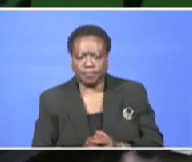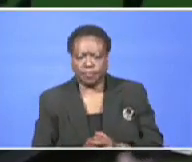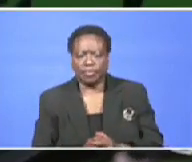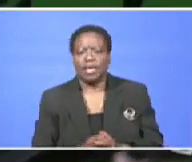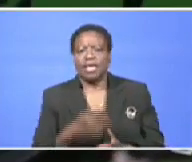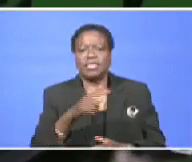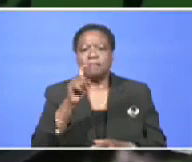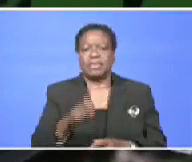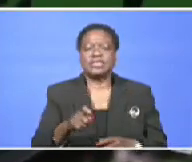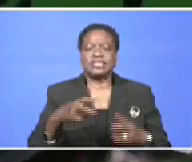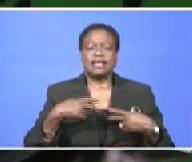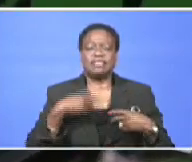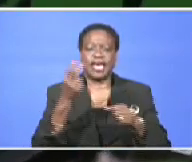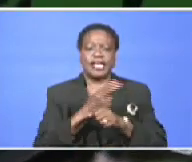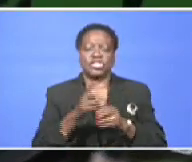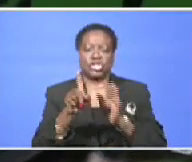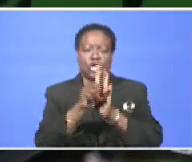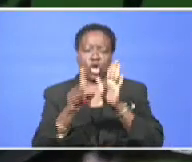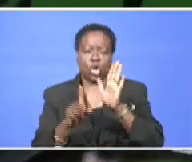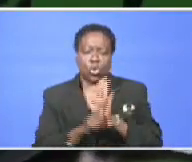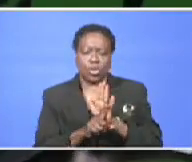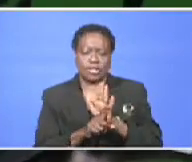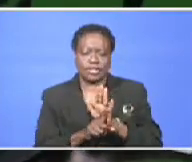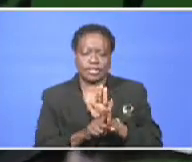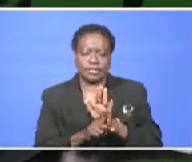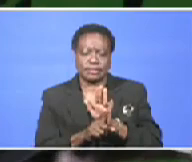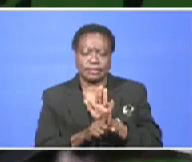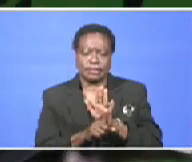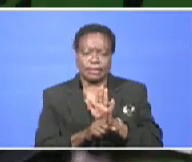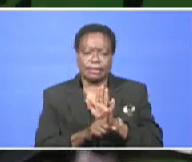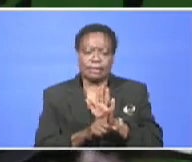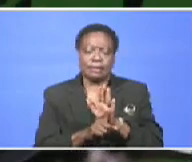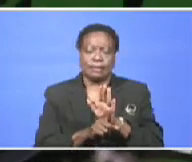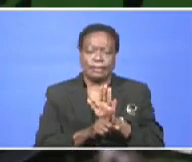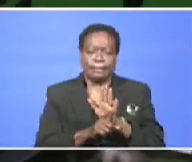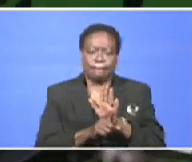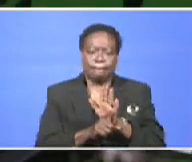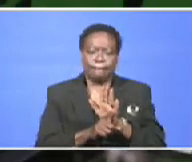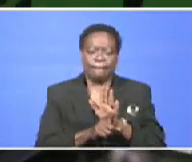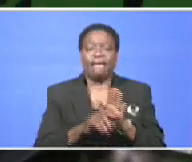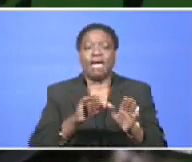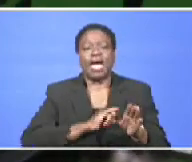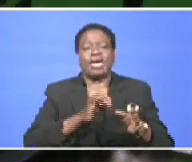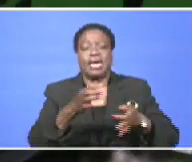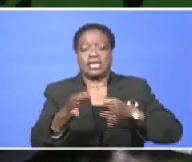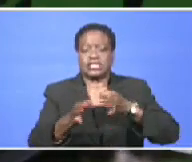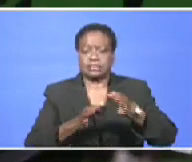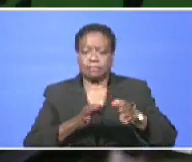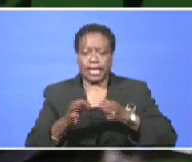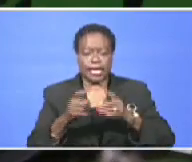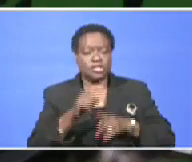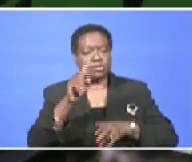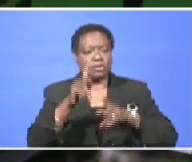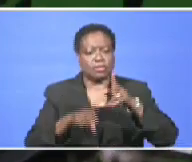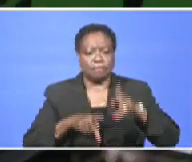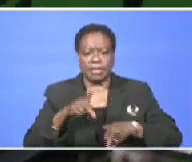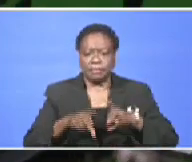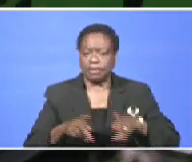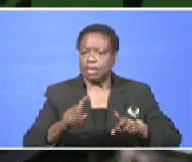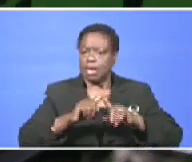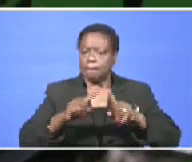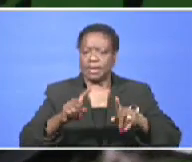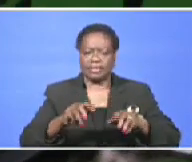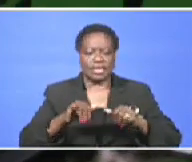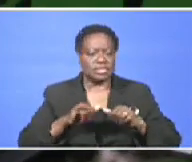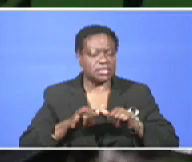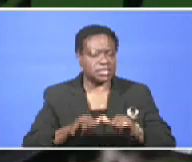laws, now people used to pay, you know, how much they have to pay again. I explain them all of that, you know, but it's still, when